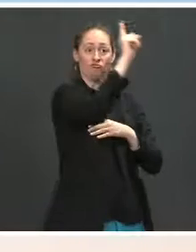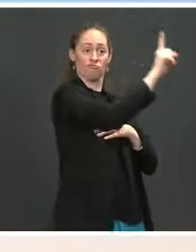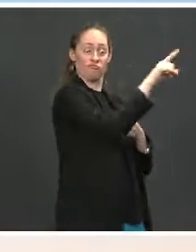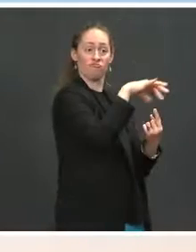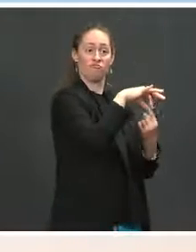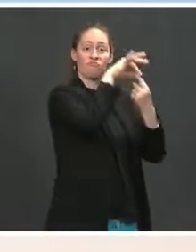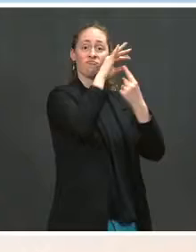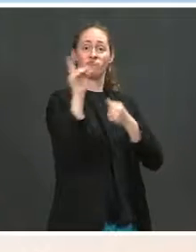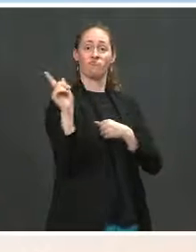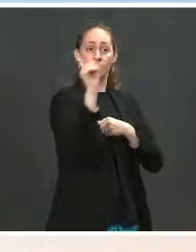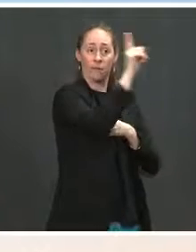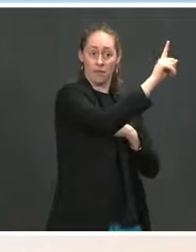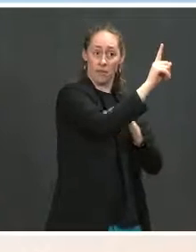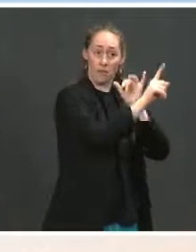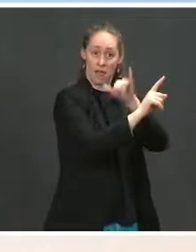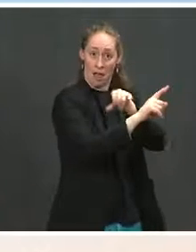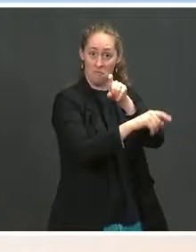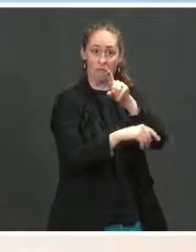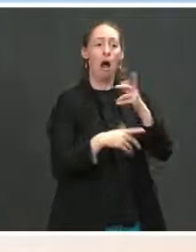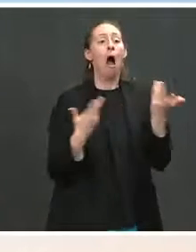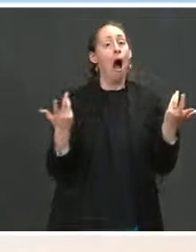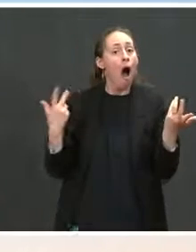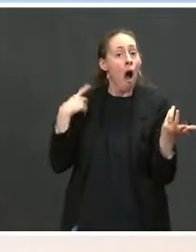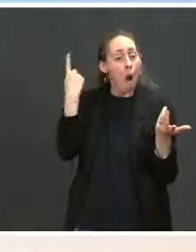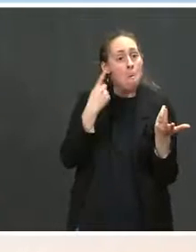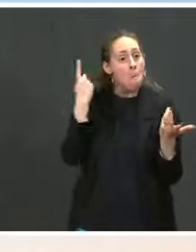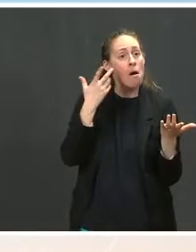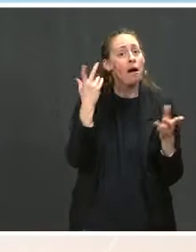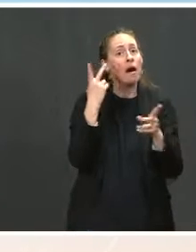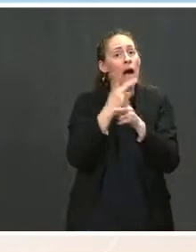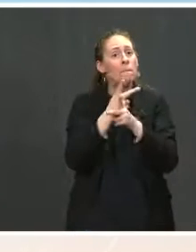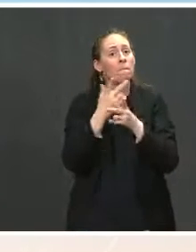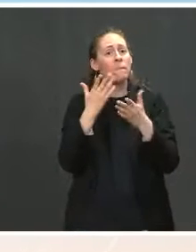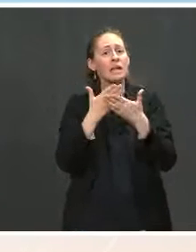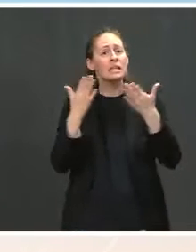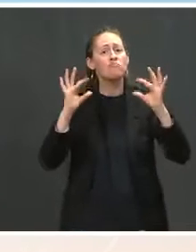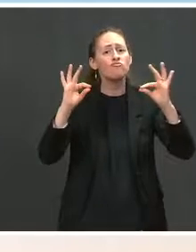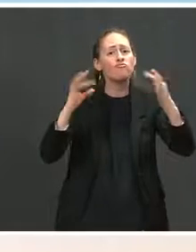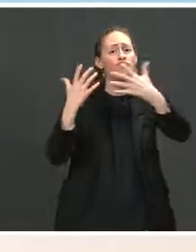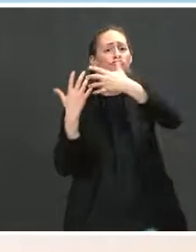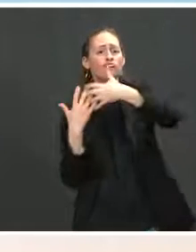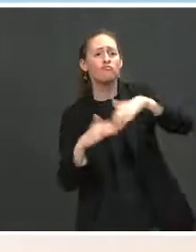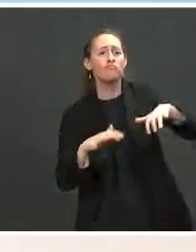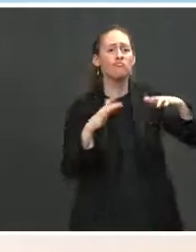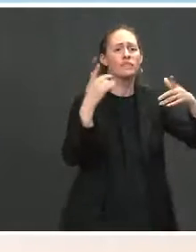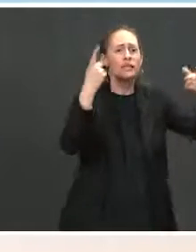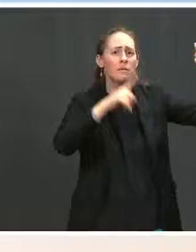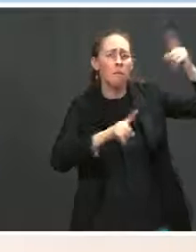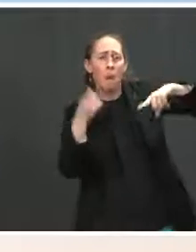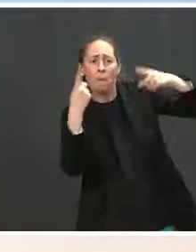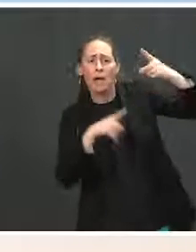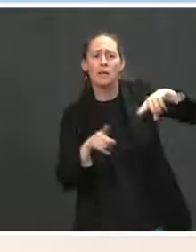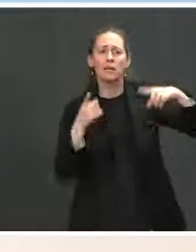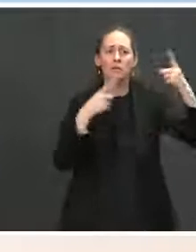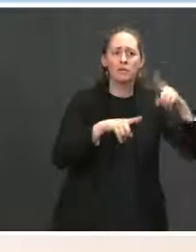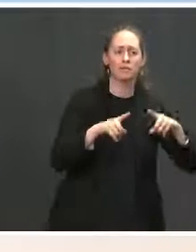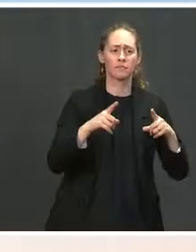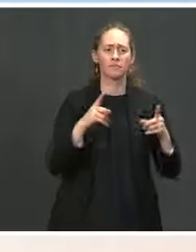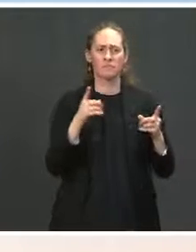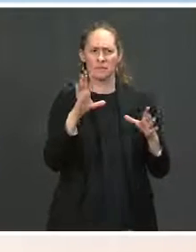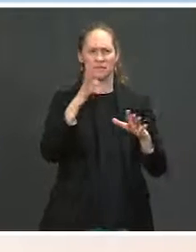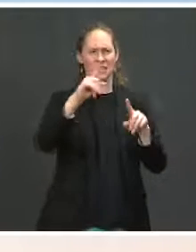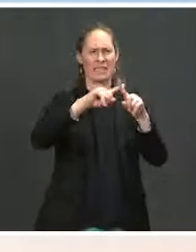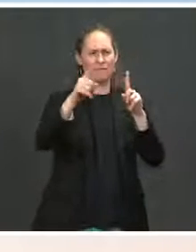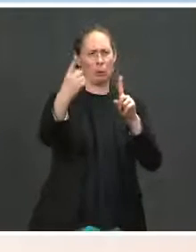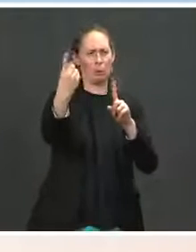before the. Well, our intention is to maintain a presence, to secure a diplomatic presence there, and which was kind of a different question, but so